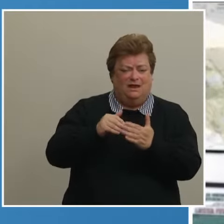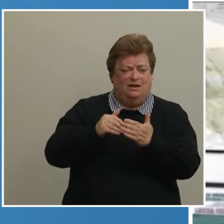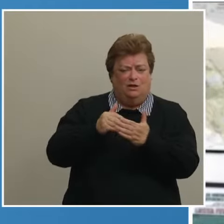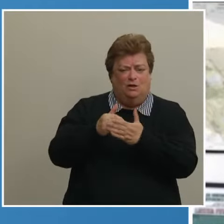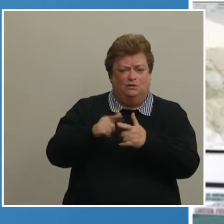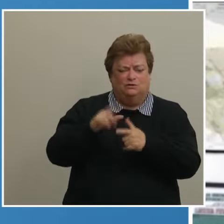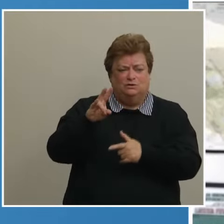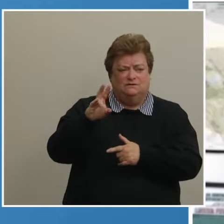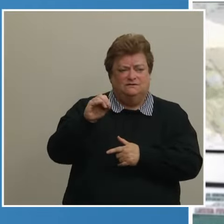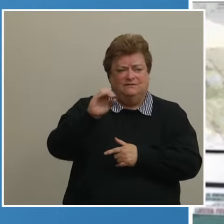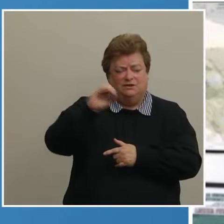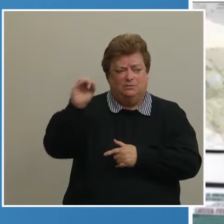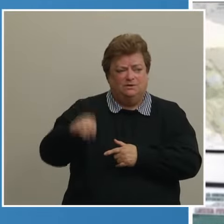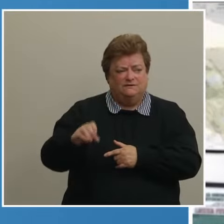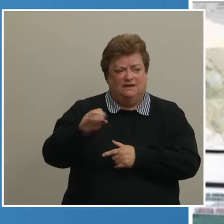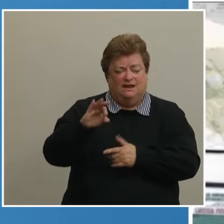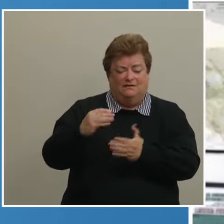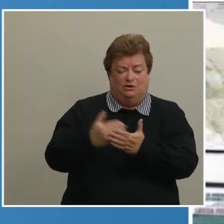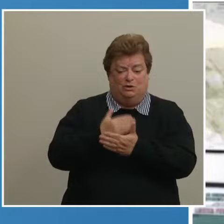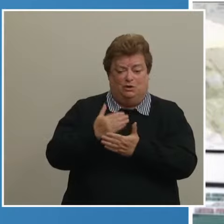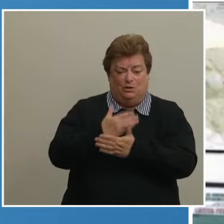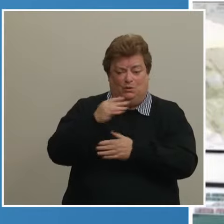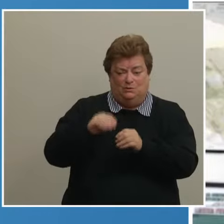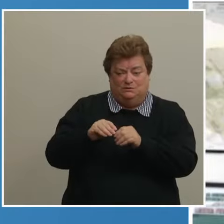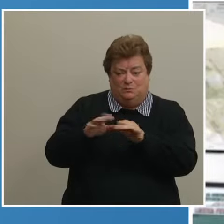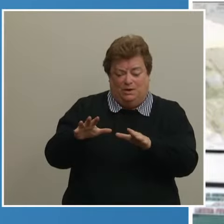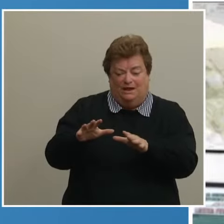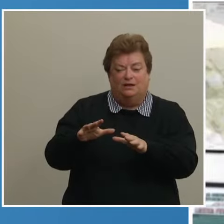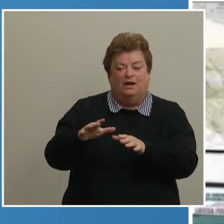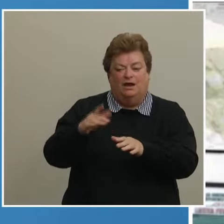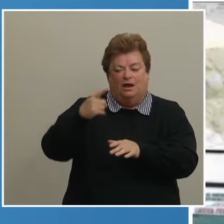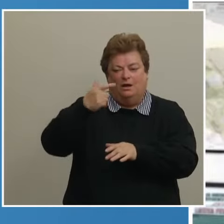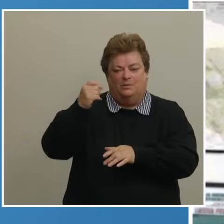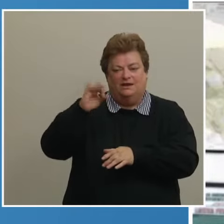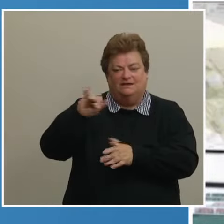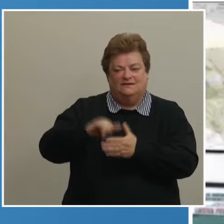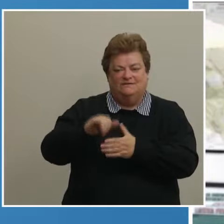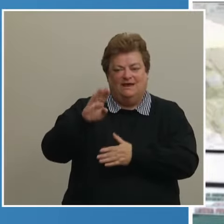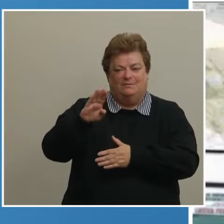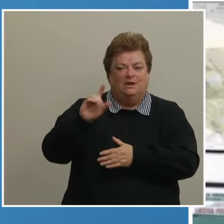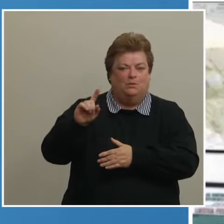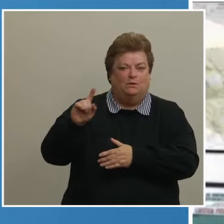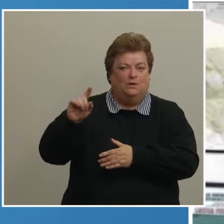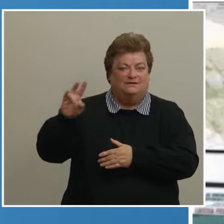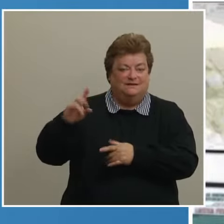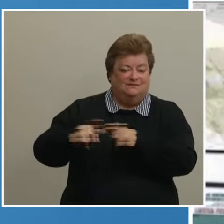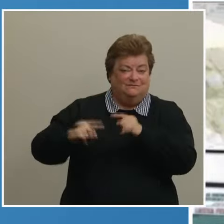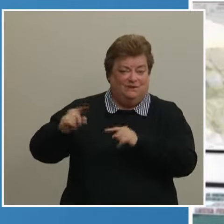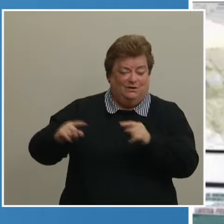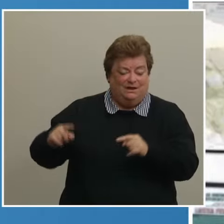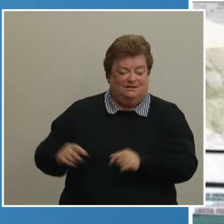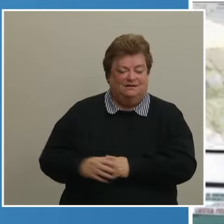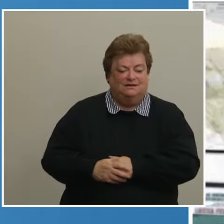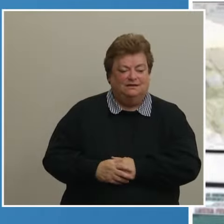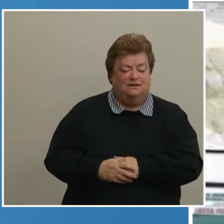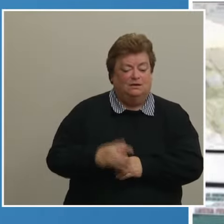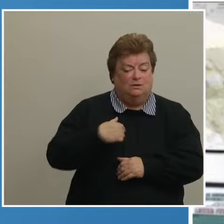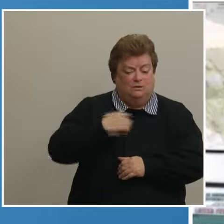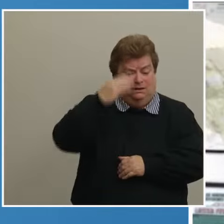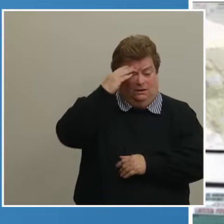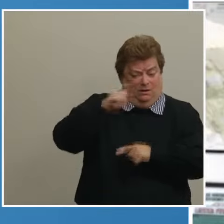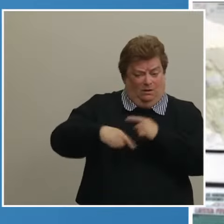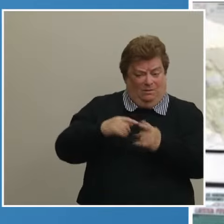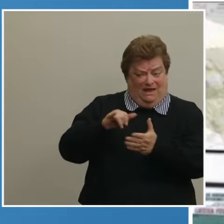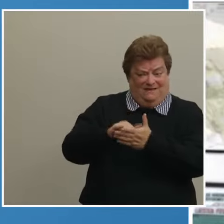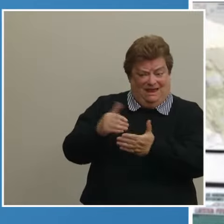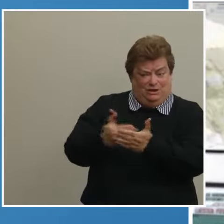70% of new infections are due to the B117 variant. And what we know about this new variant in